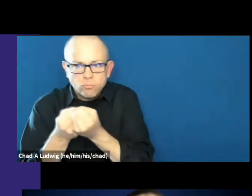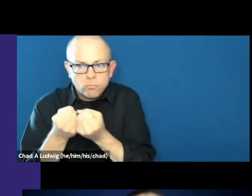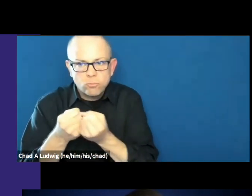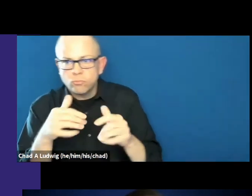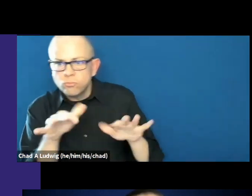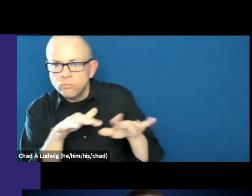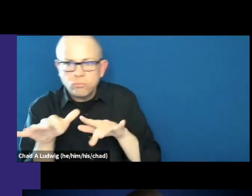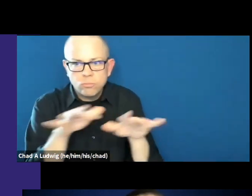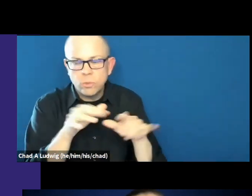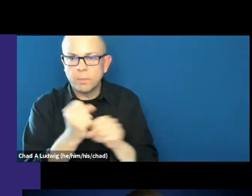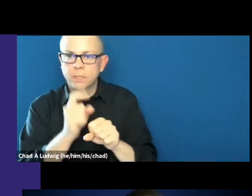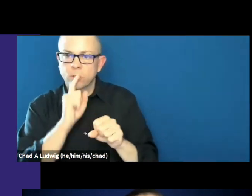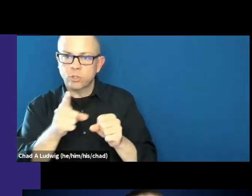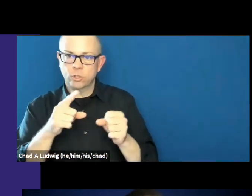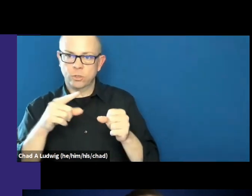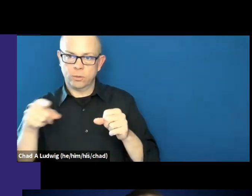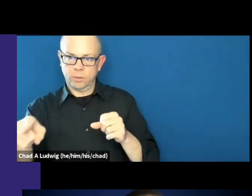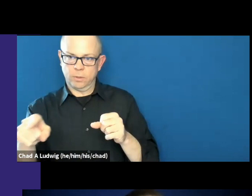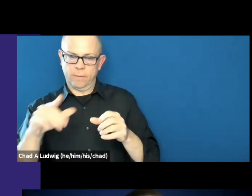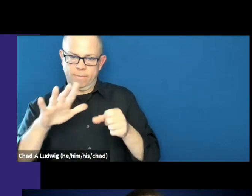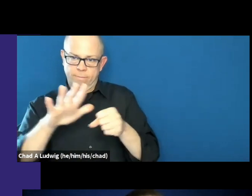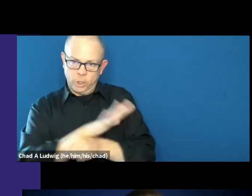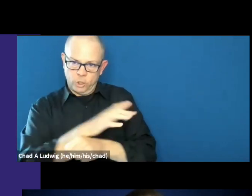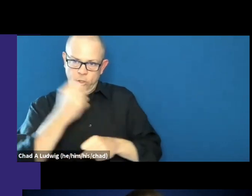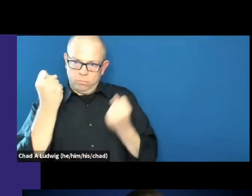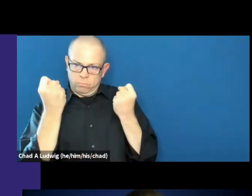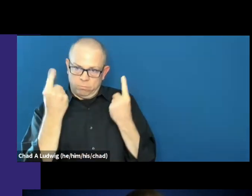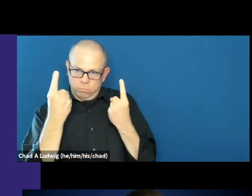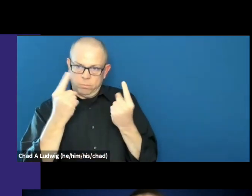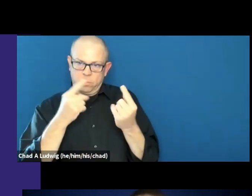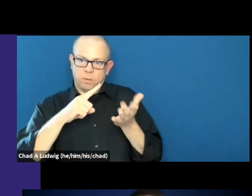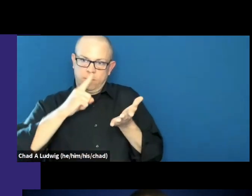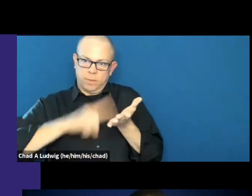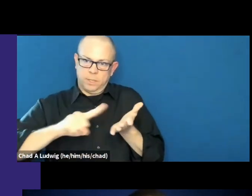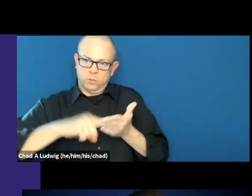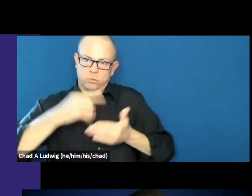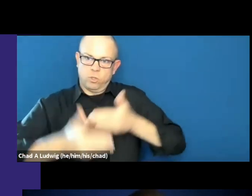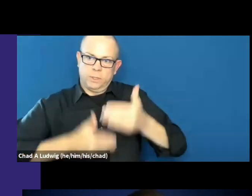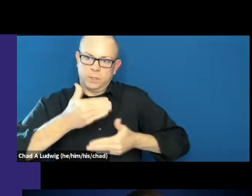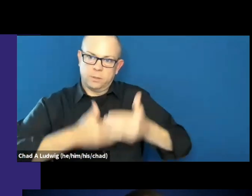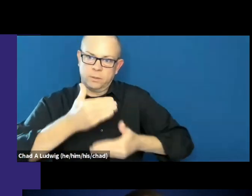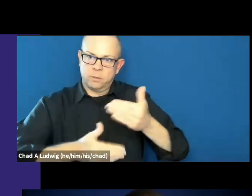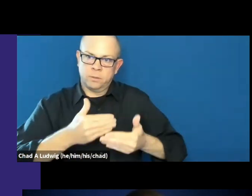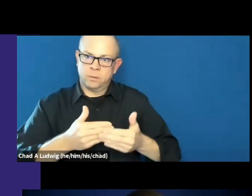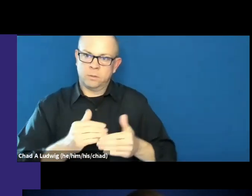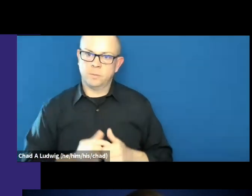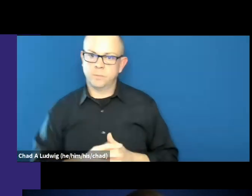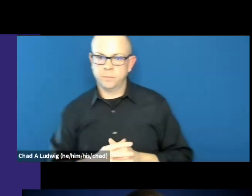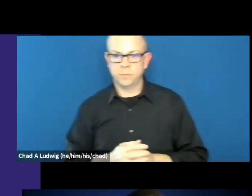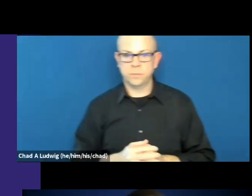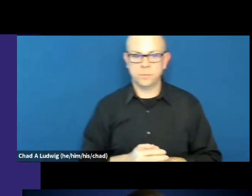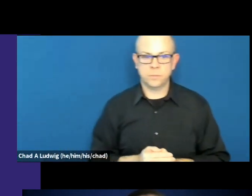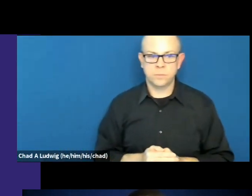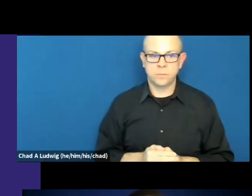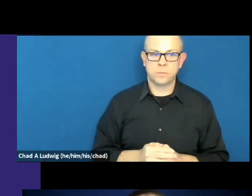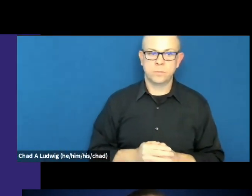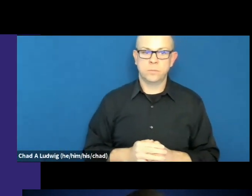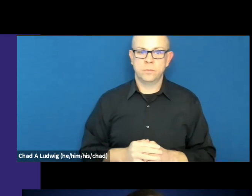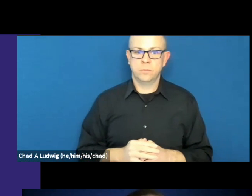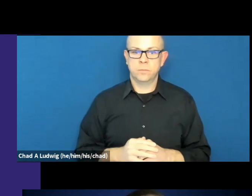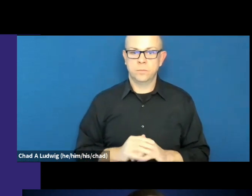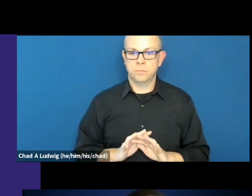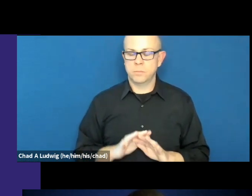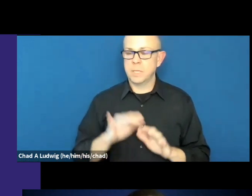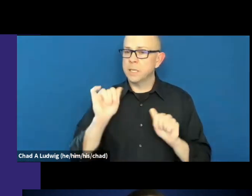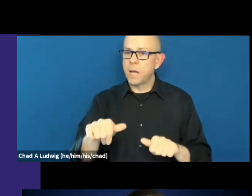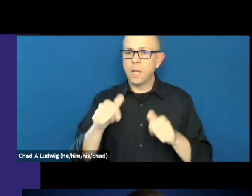contacted so that we can go with you to advocate and support you throughout that process, so you understand clearly what's going on in terms of the investigation